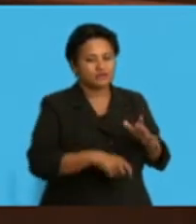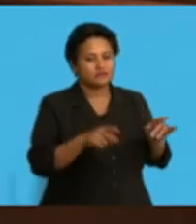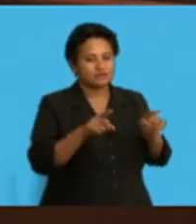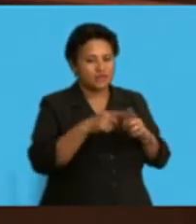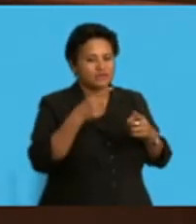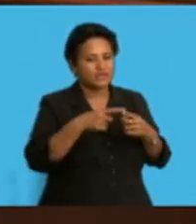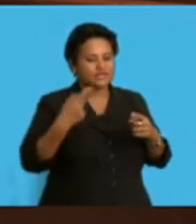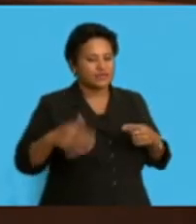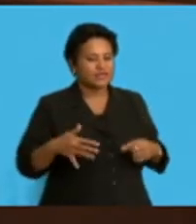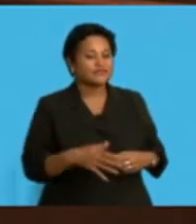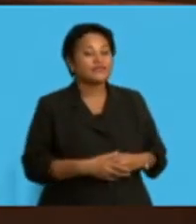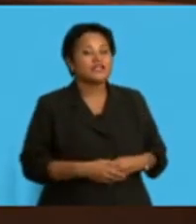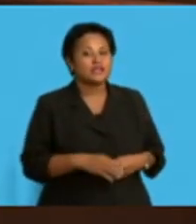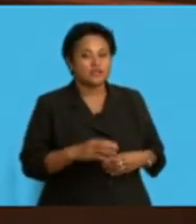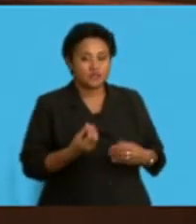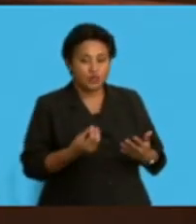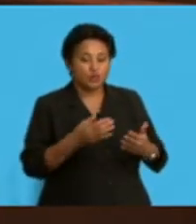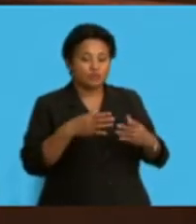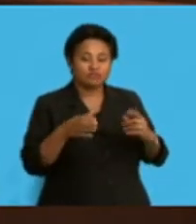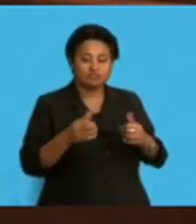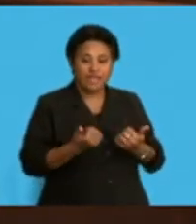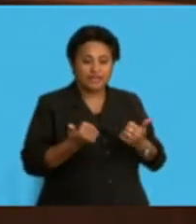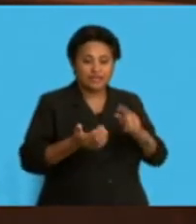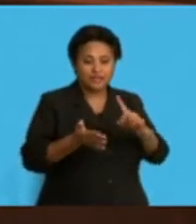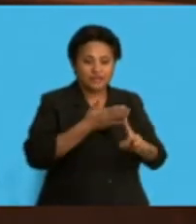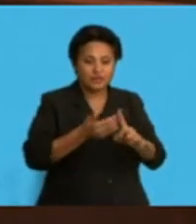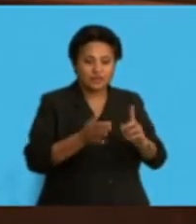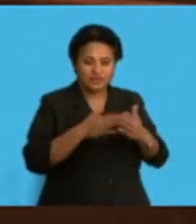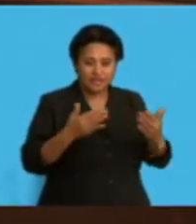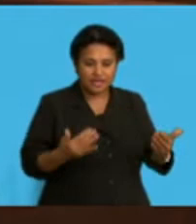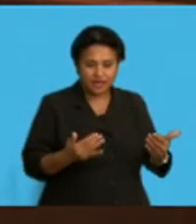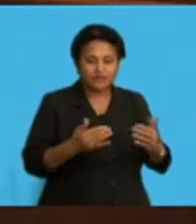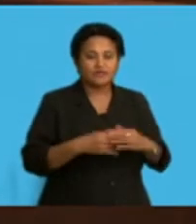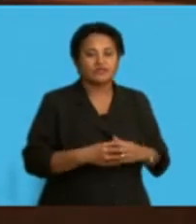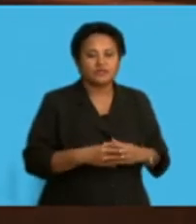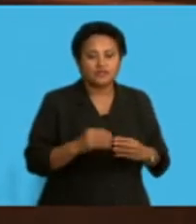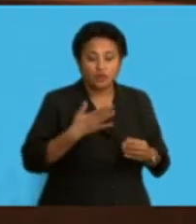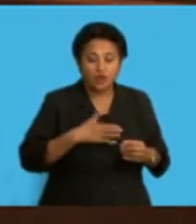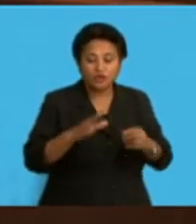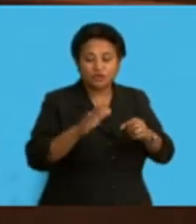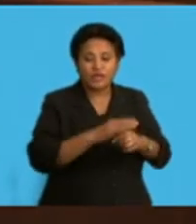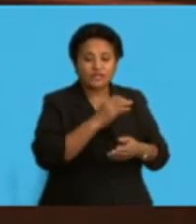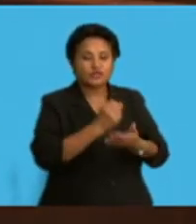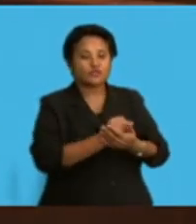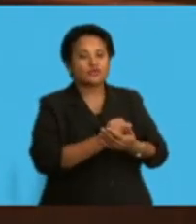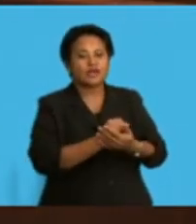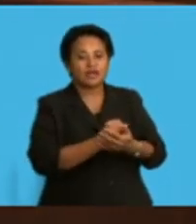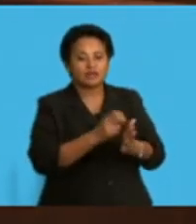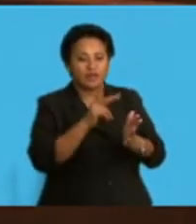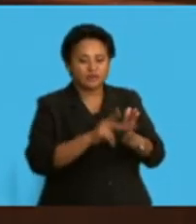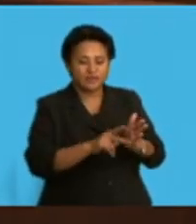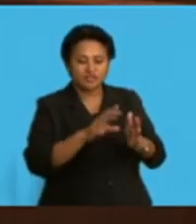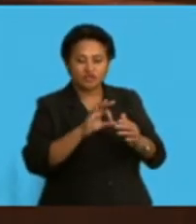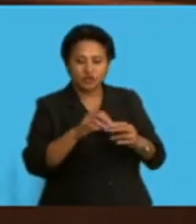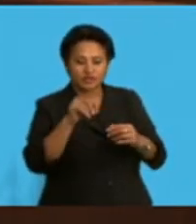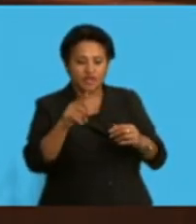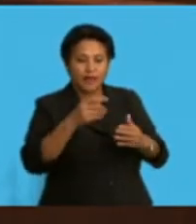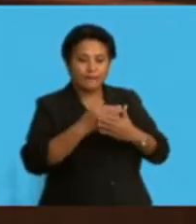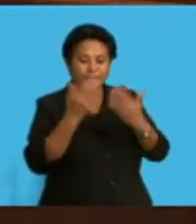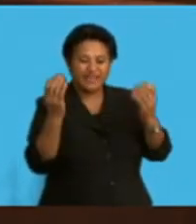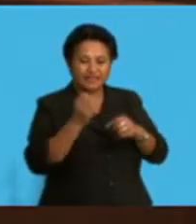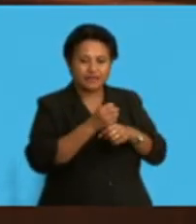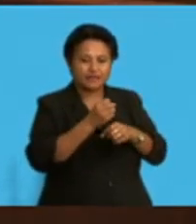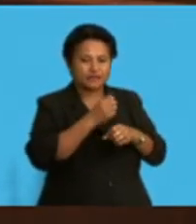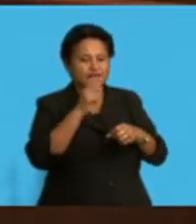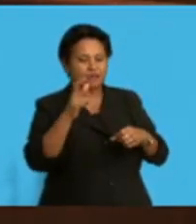to investigate abuses and develop appropriate regulations to ensure prices are not dictated through monopolies or cartels, and to